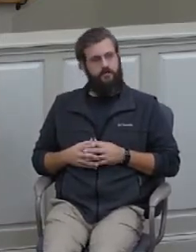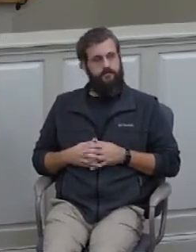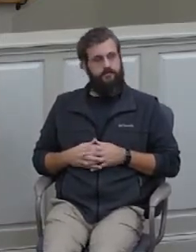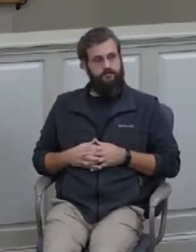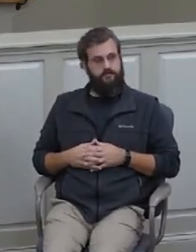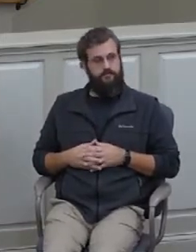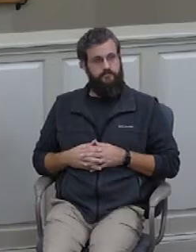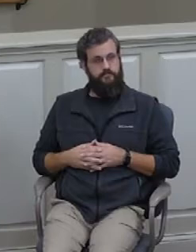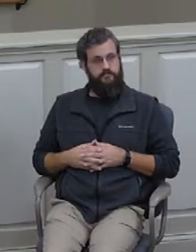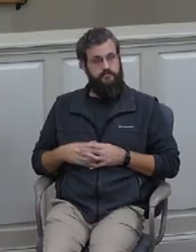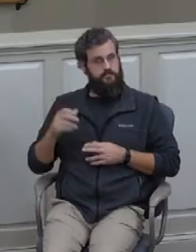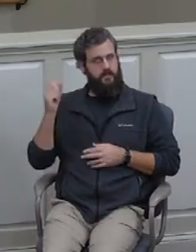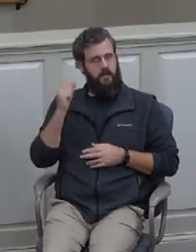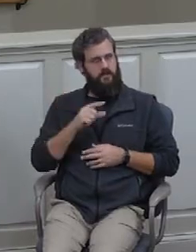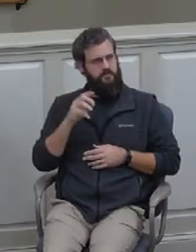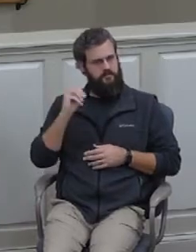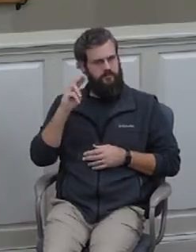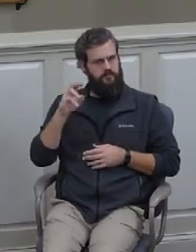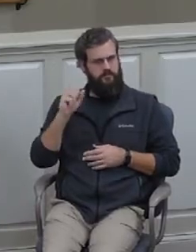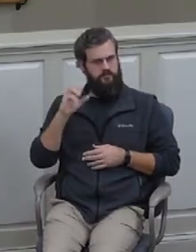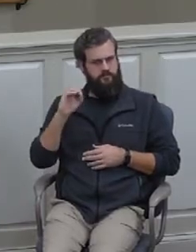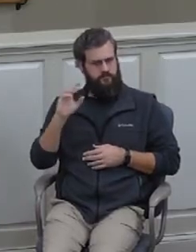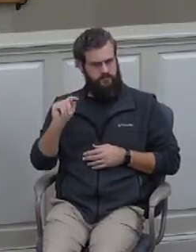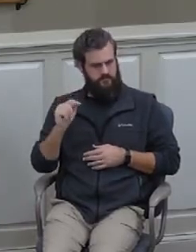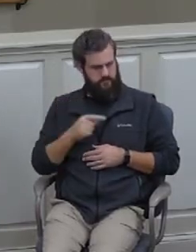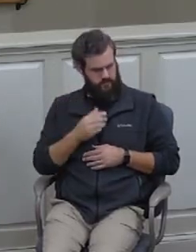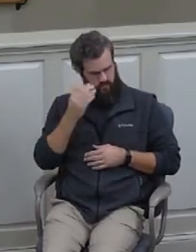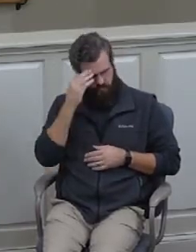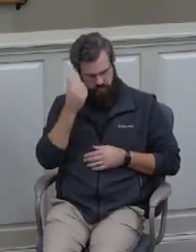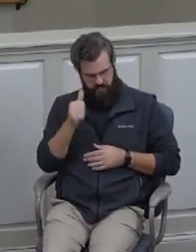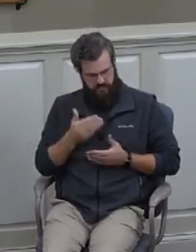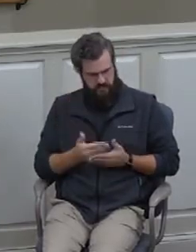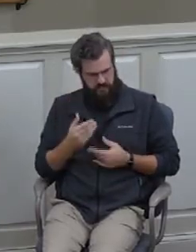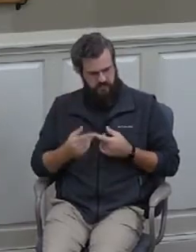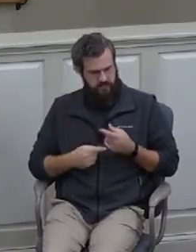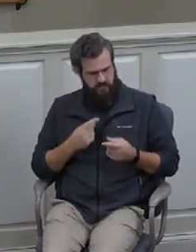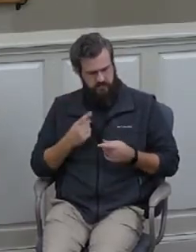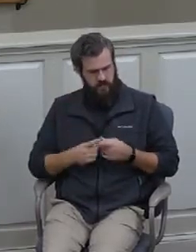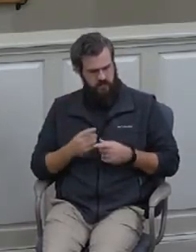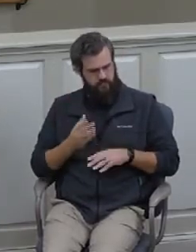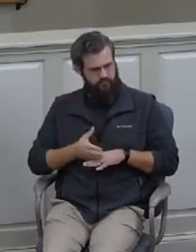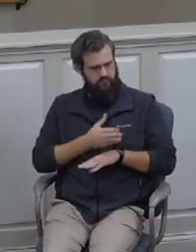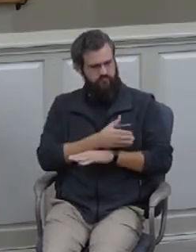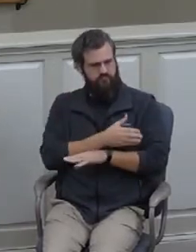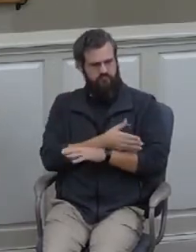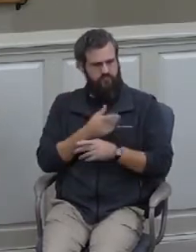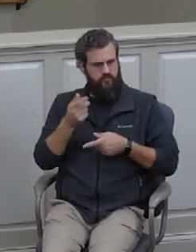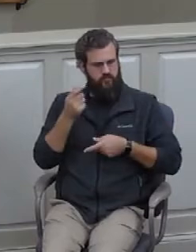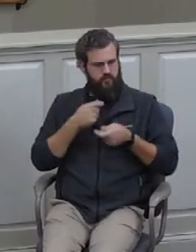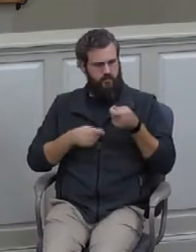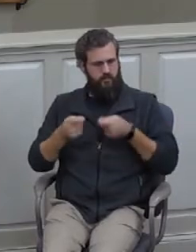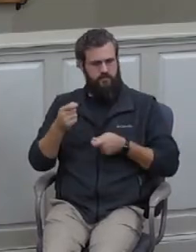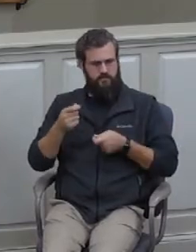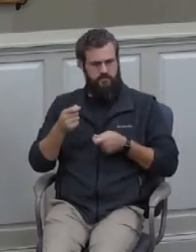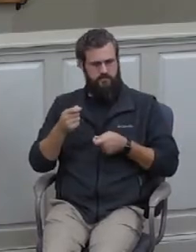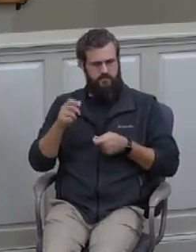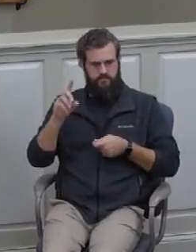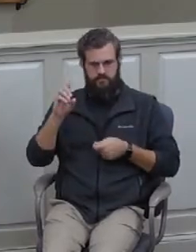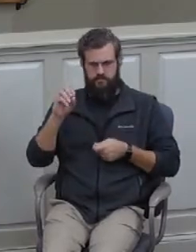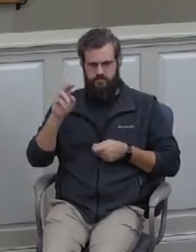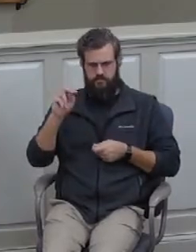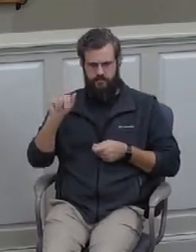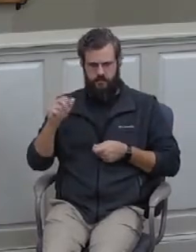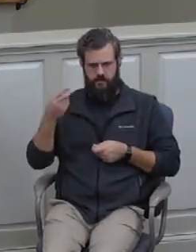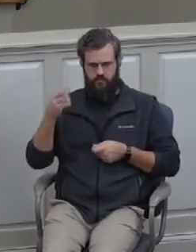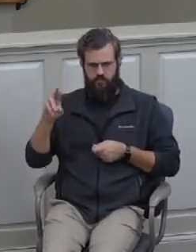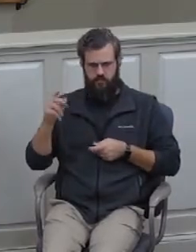So, Mr. Scott, do you know anything about any progress on replacing Donna, Human